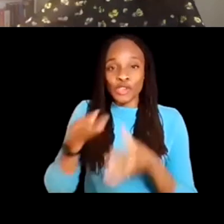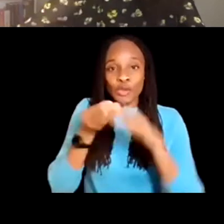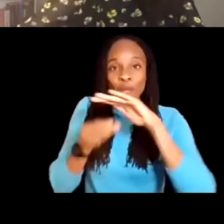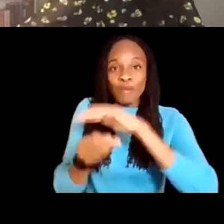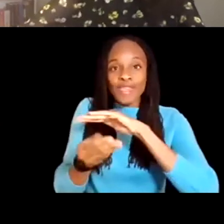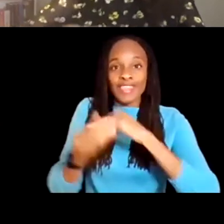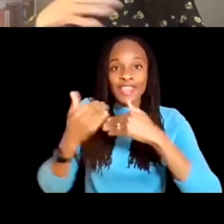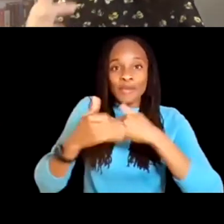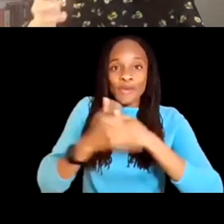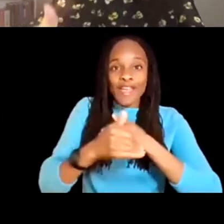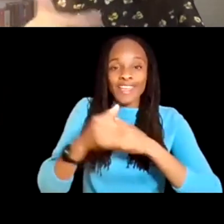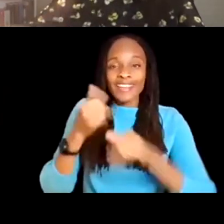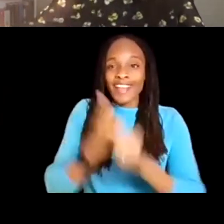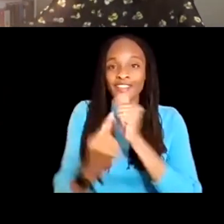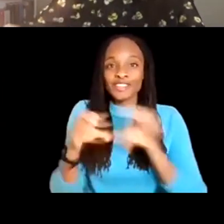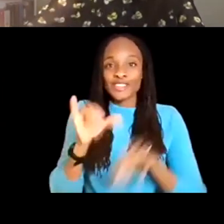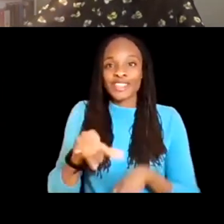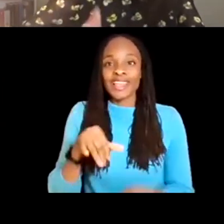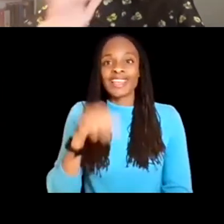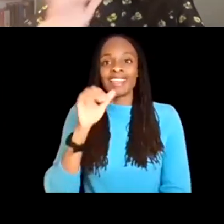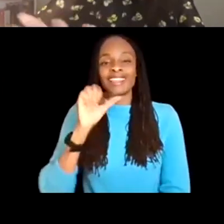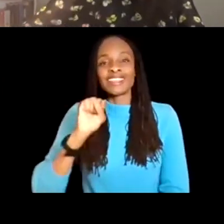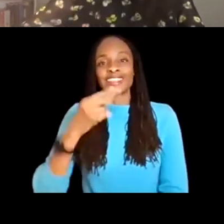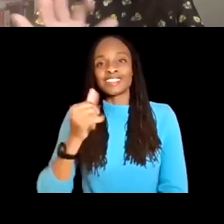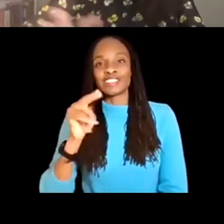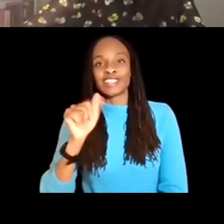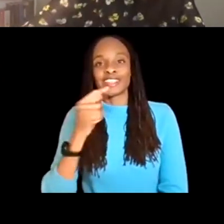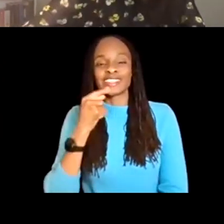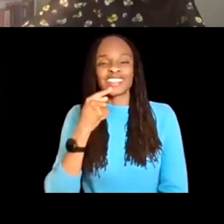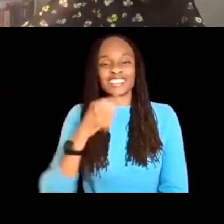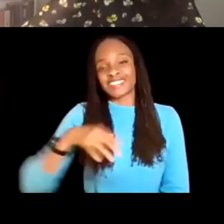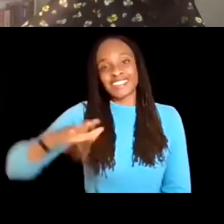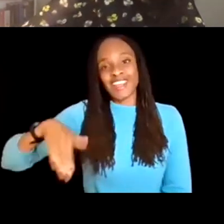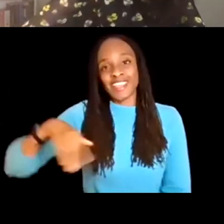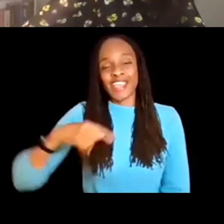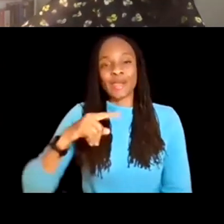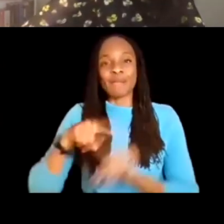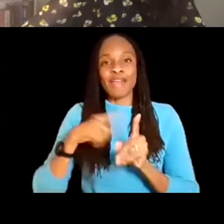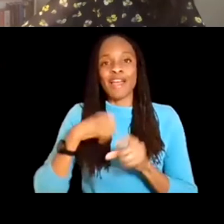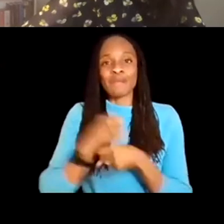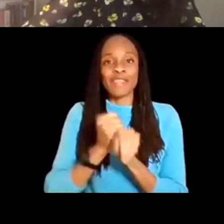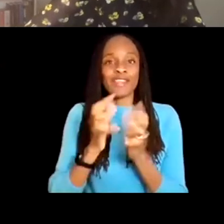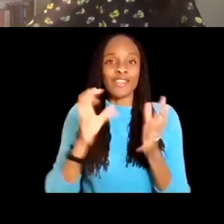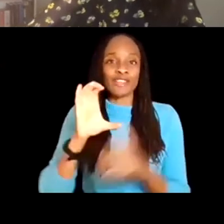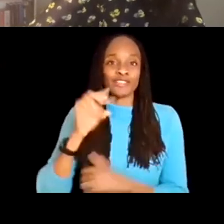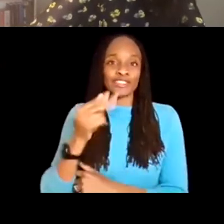I'll start that next. I've been making a lot of chai. I love chai. So